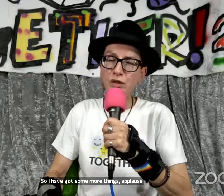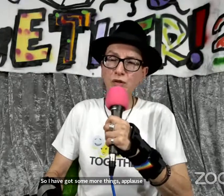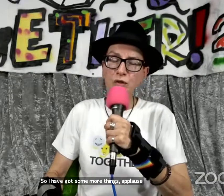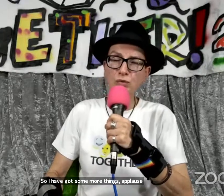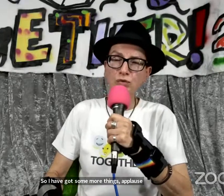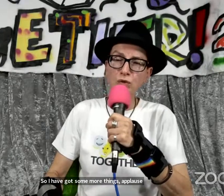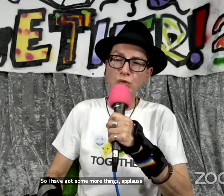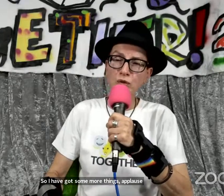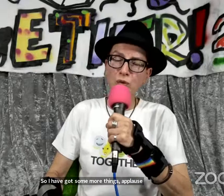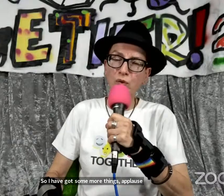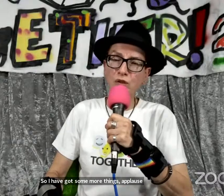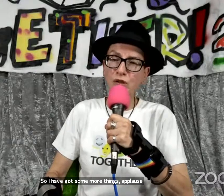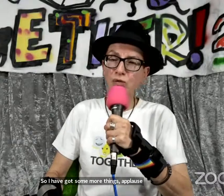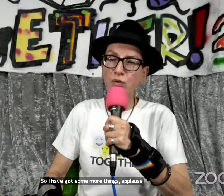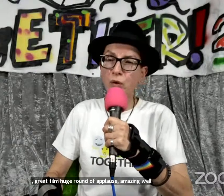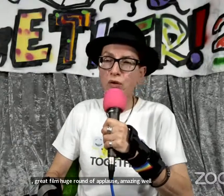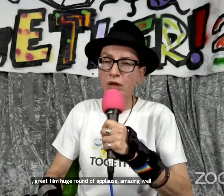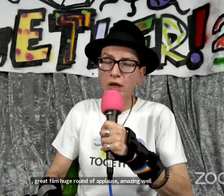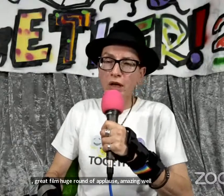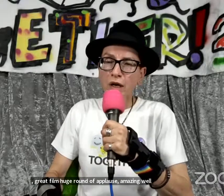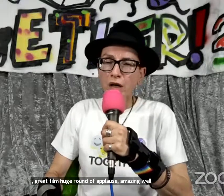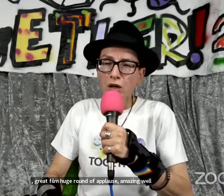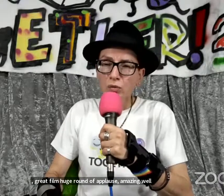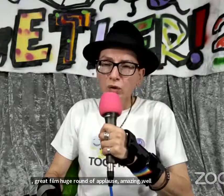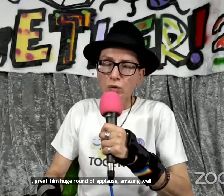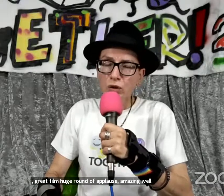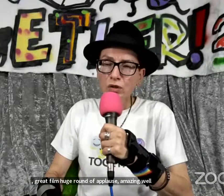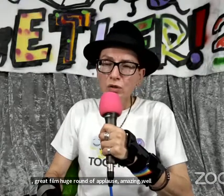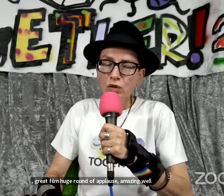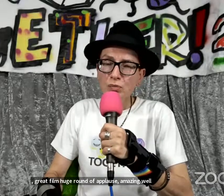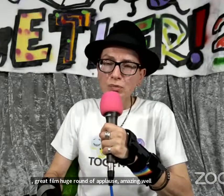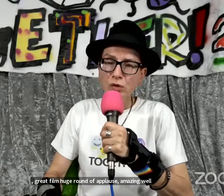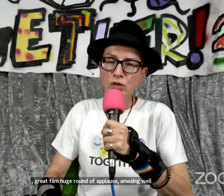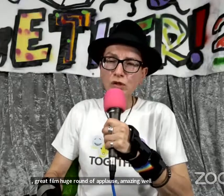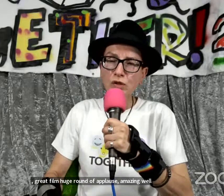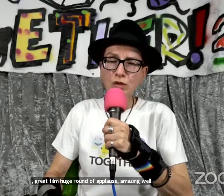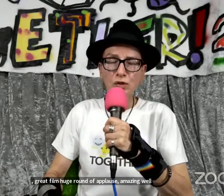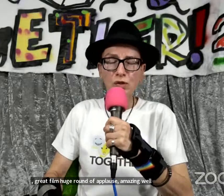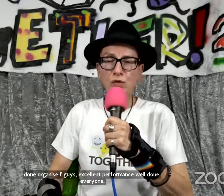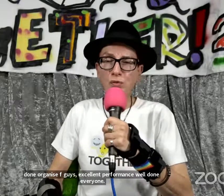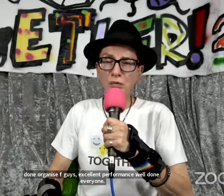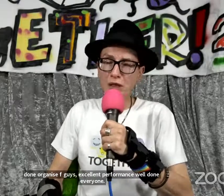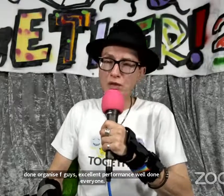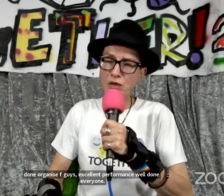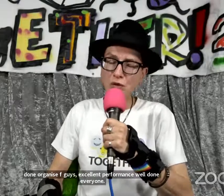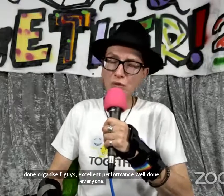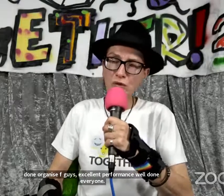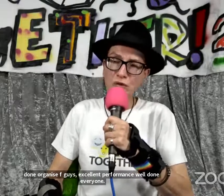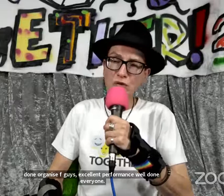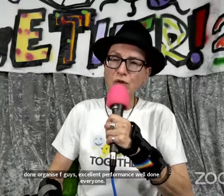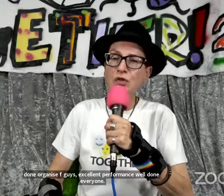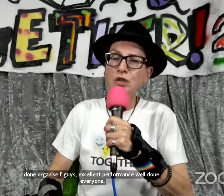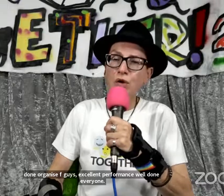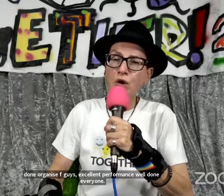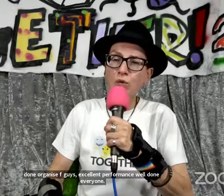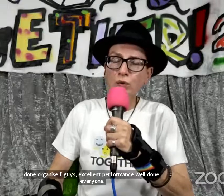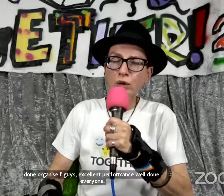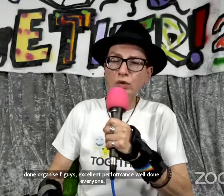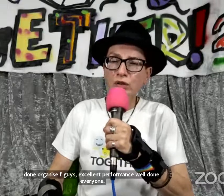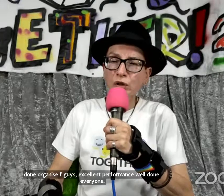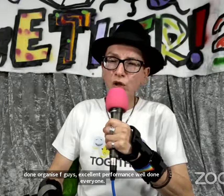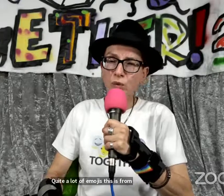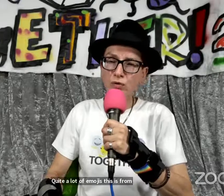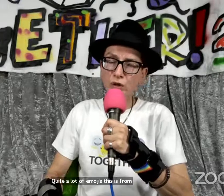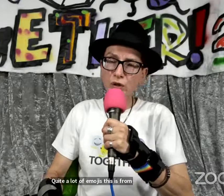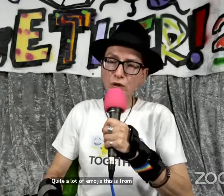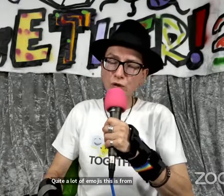guys, excellent performance, well done everyone. Quite a lot of emojis. This is from Patty Thomas, who says to Arwa, well